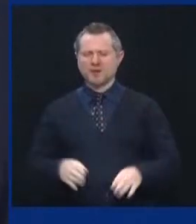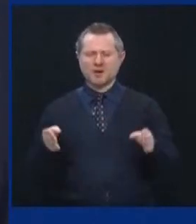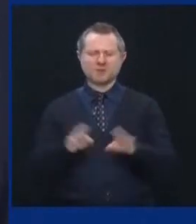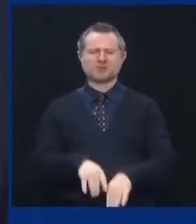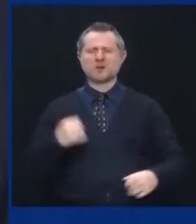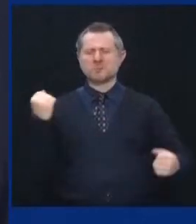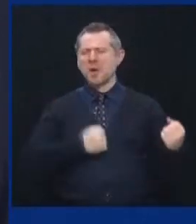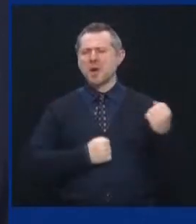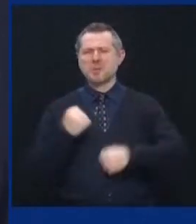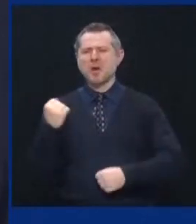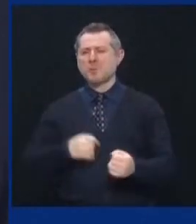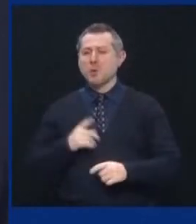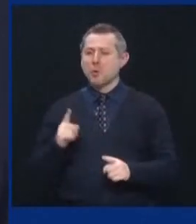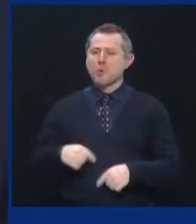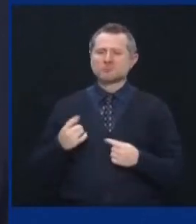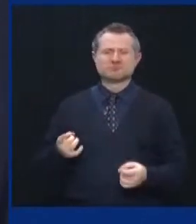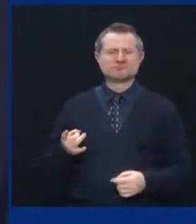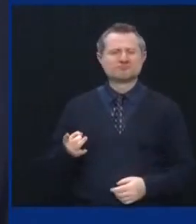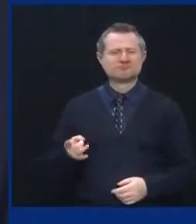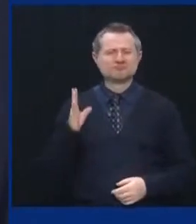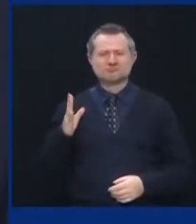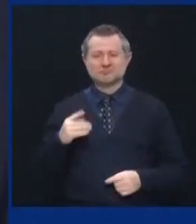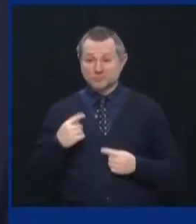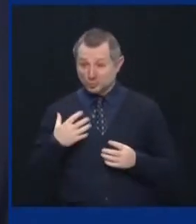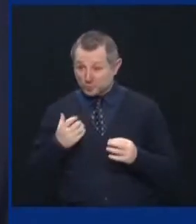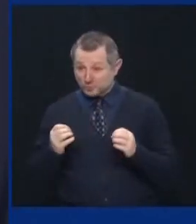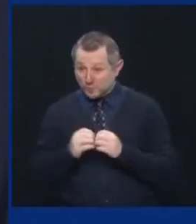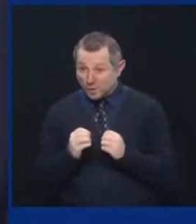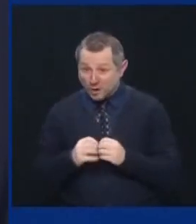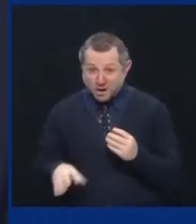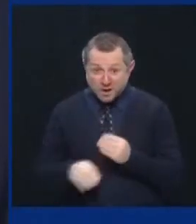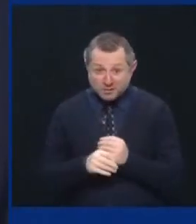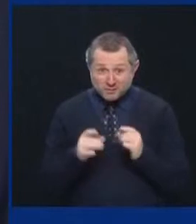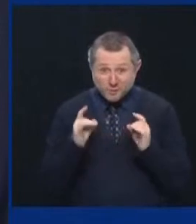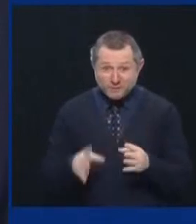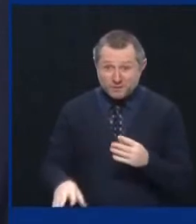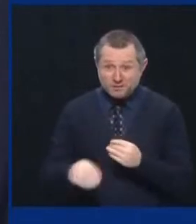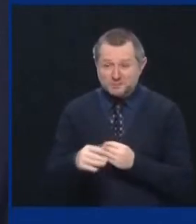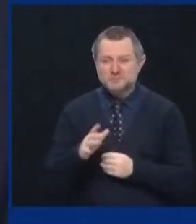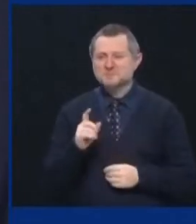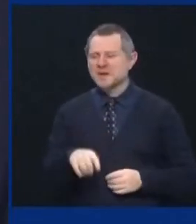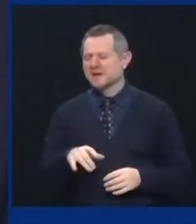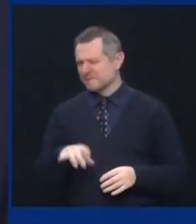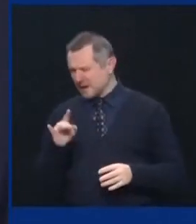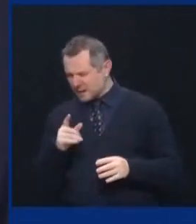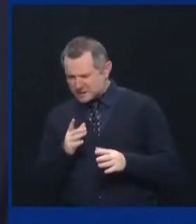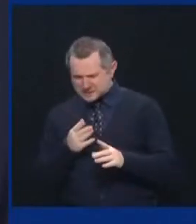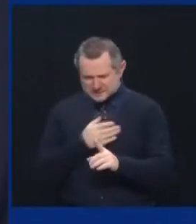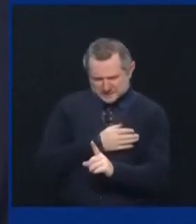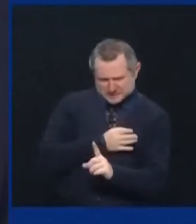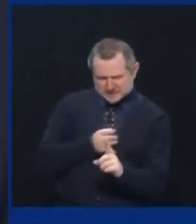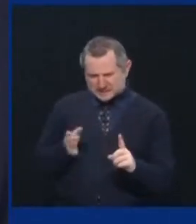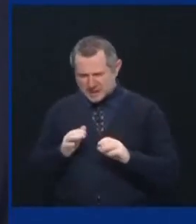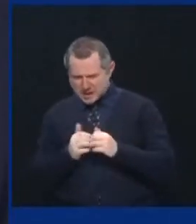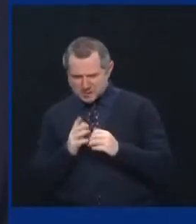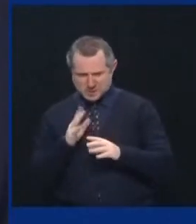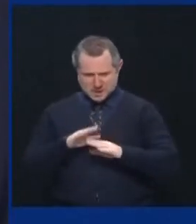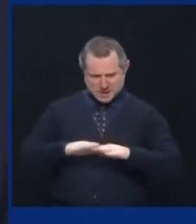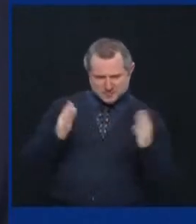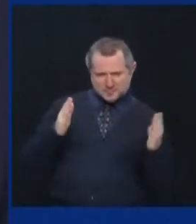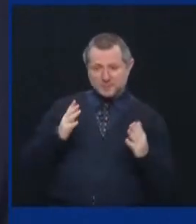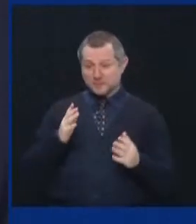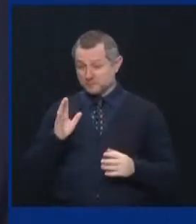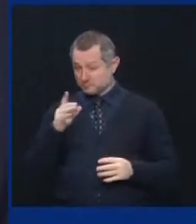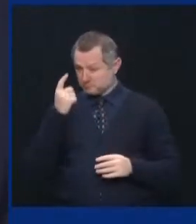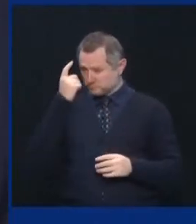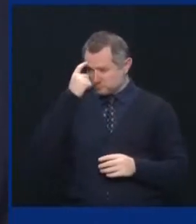and it's only been 10 months. We're going to need to find a way to reopen smartly and